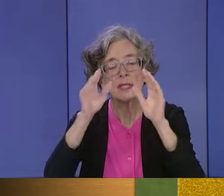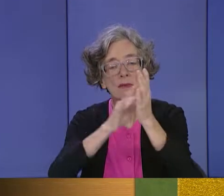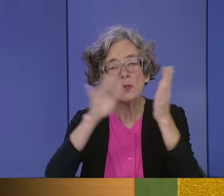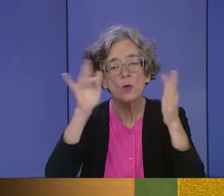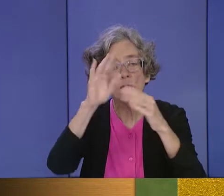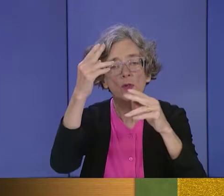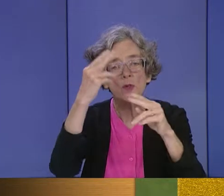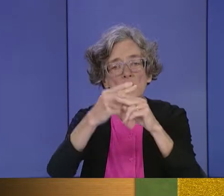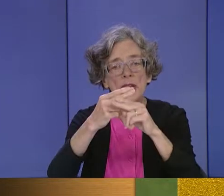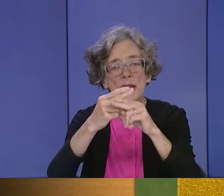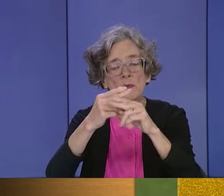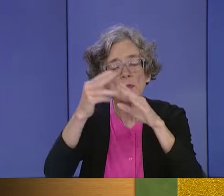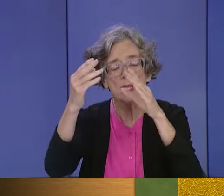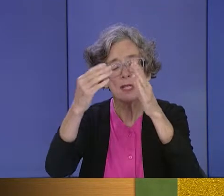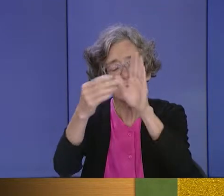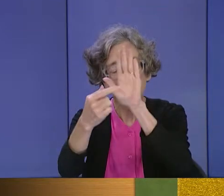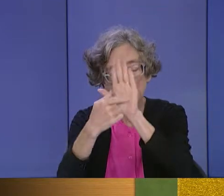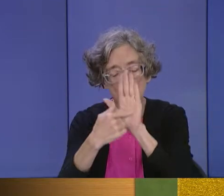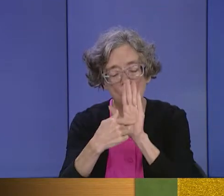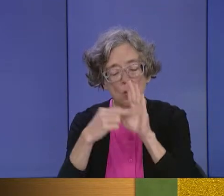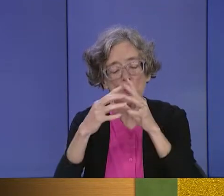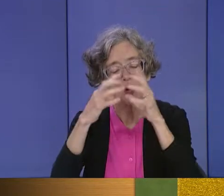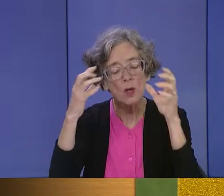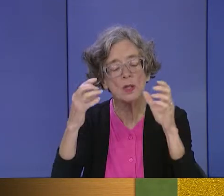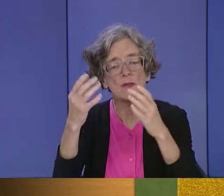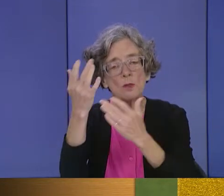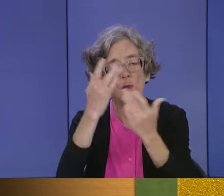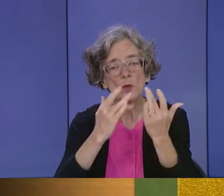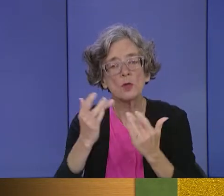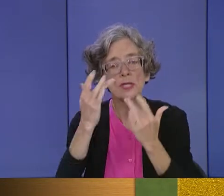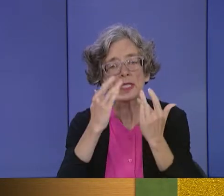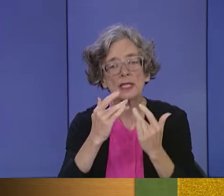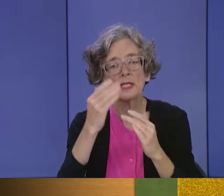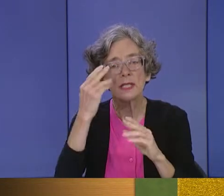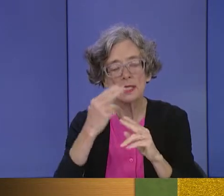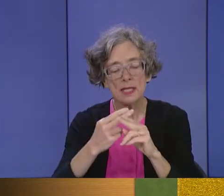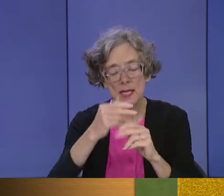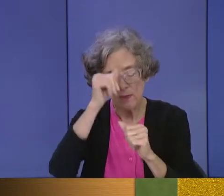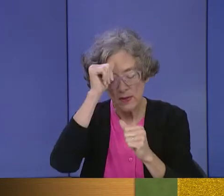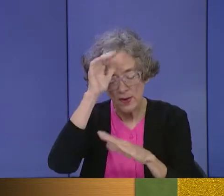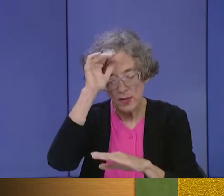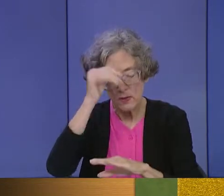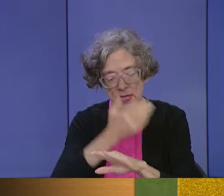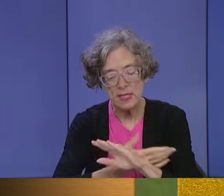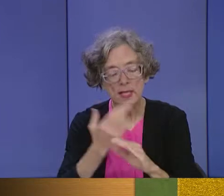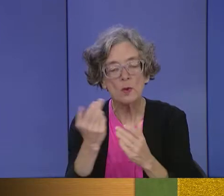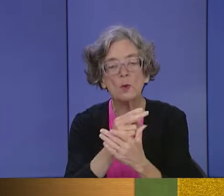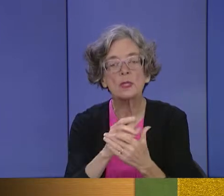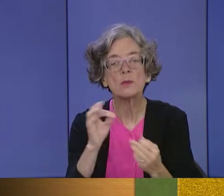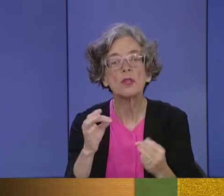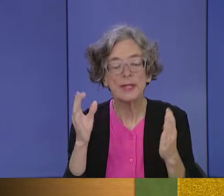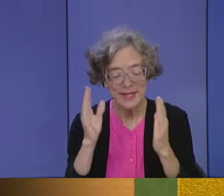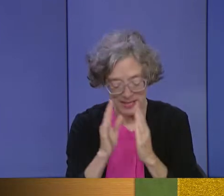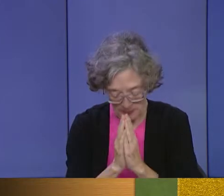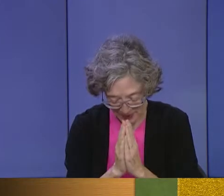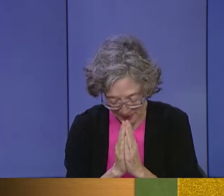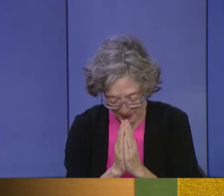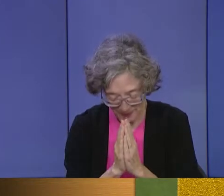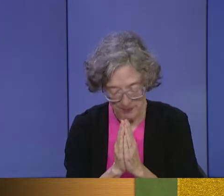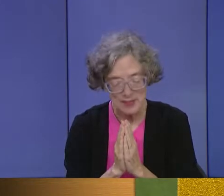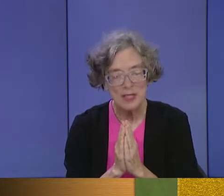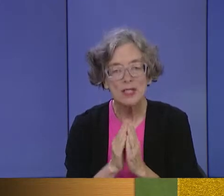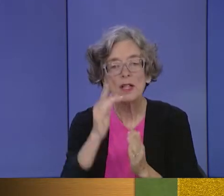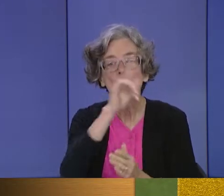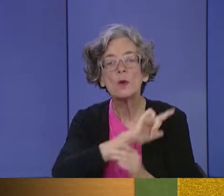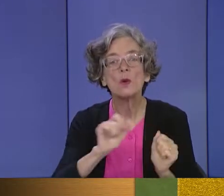and deal with us according to the bounty of your mercy. In the name of the Father, and of the Son, and of the Holy Spirit. Amen.